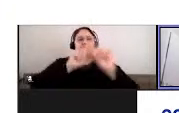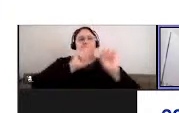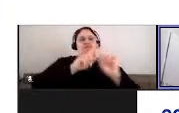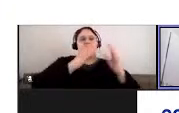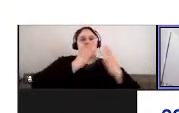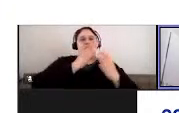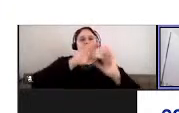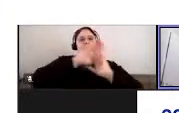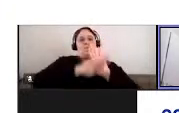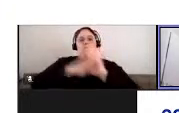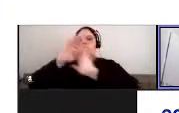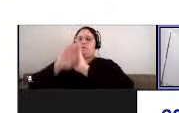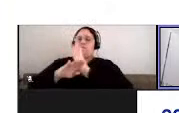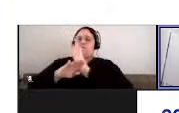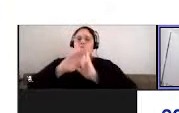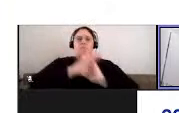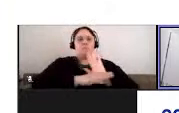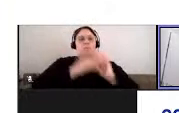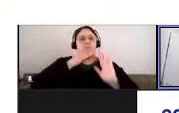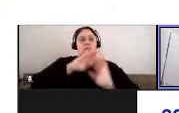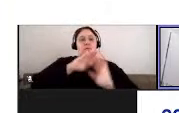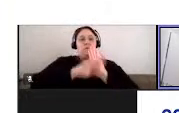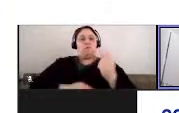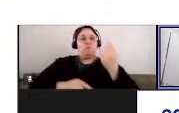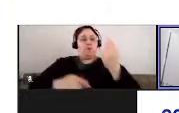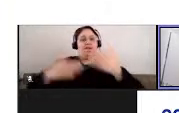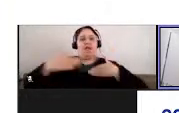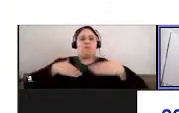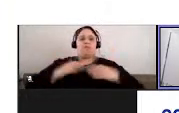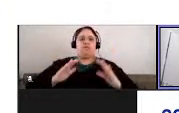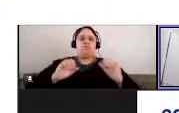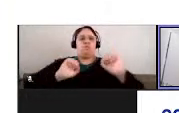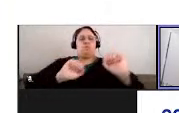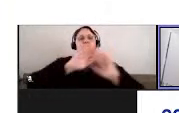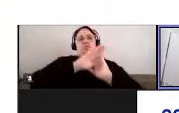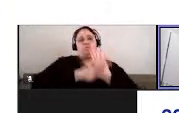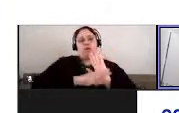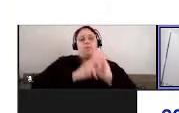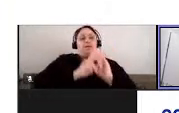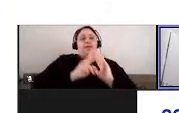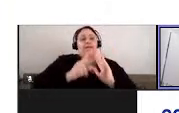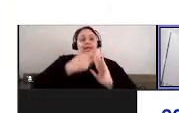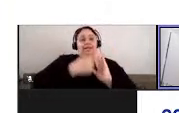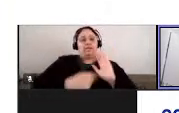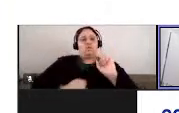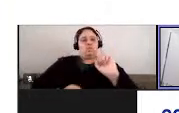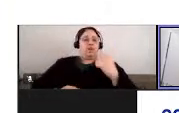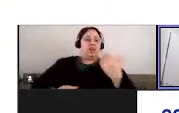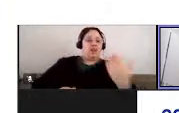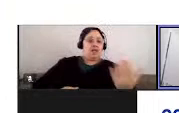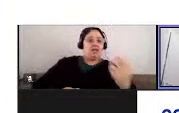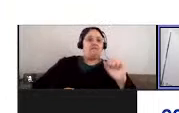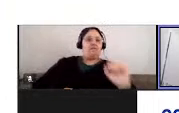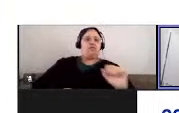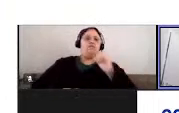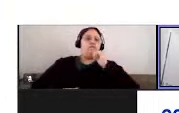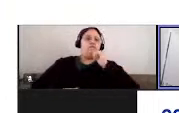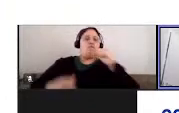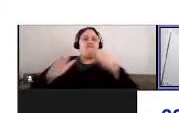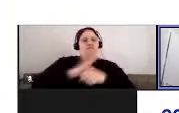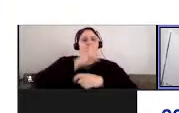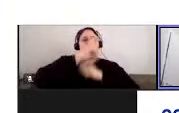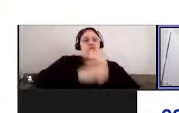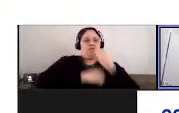So program one is the administration program. Again, on the left-hand side is for the entire